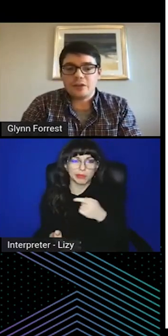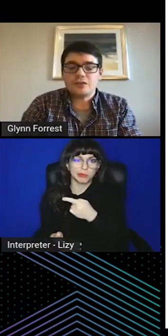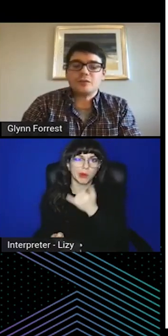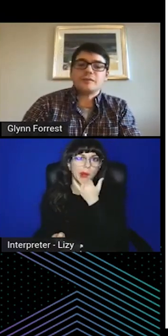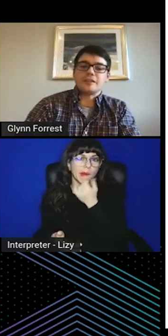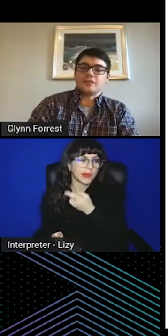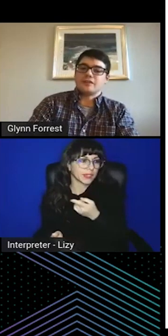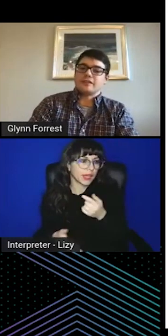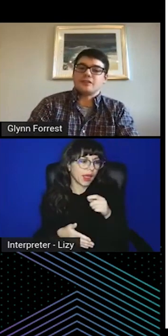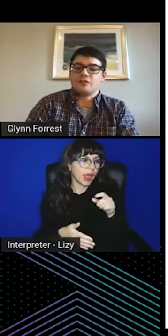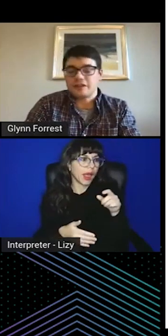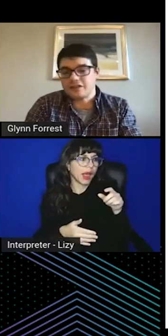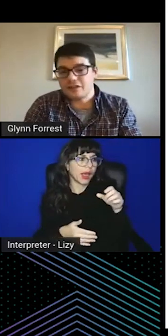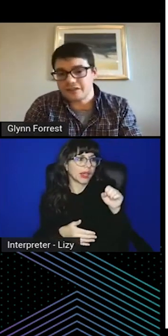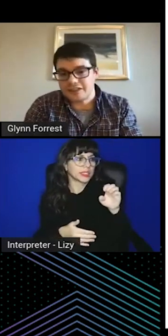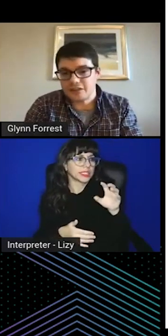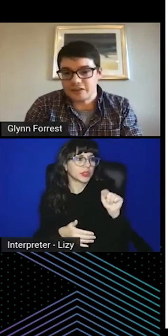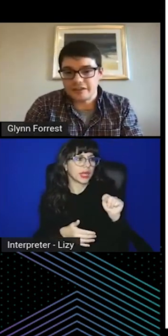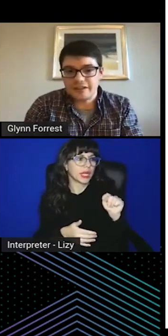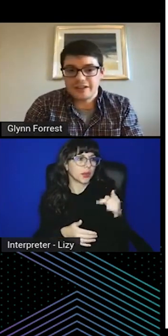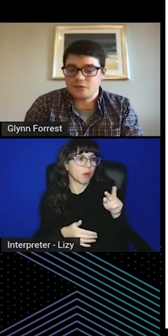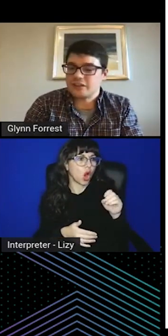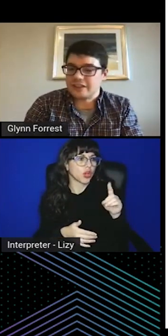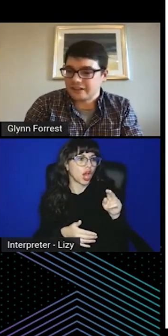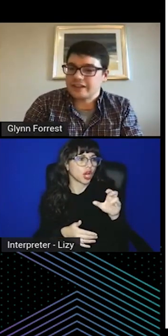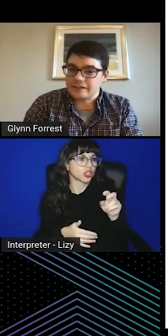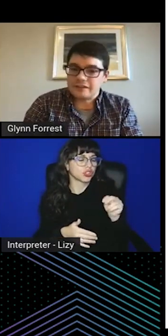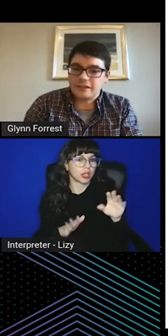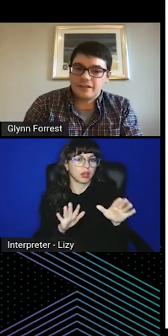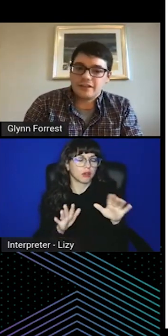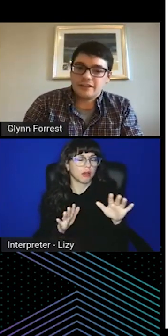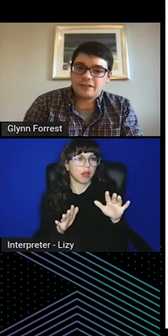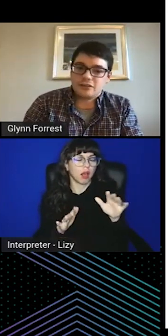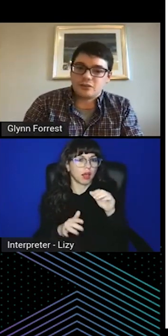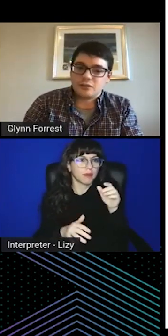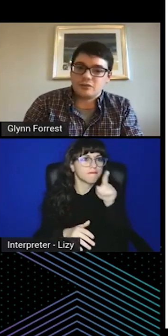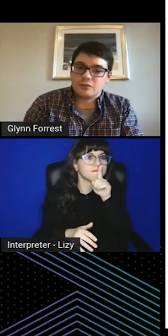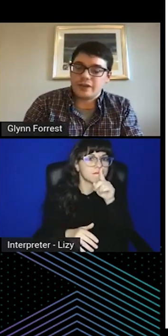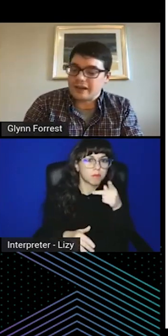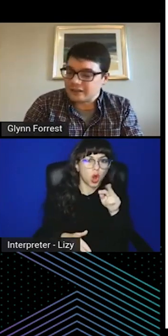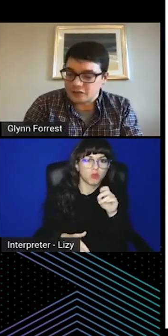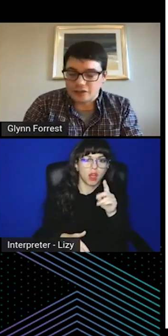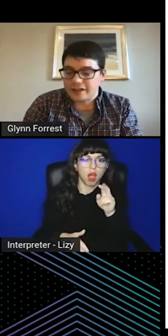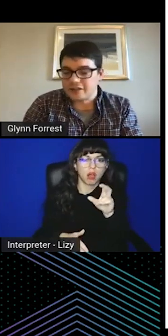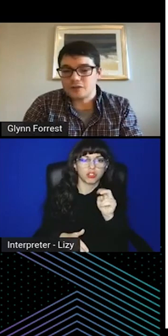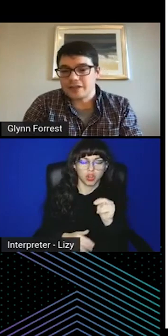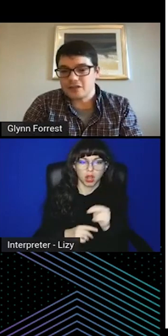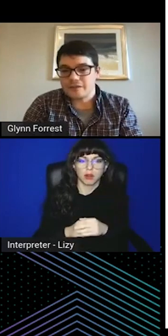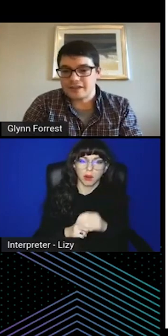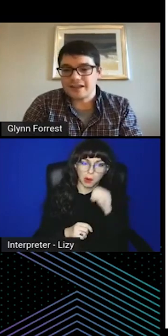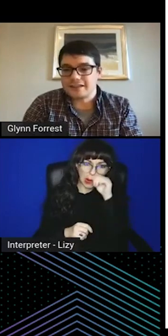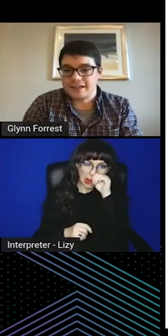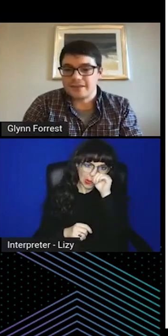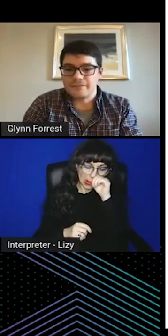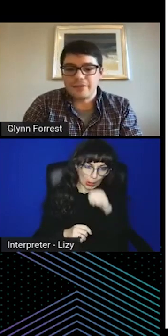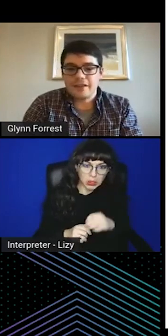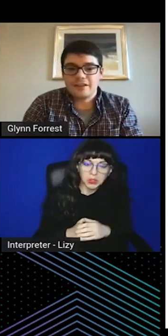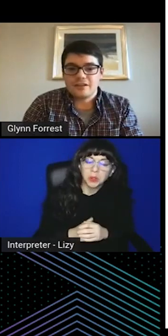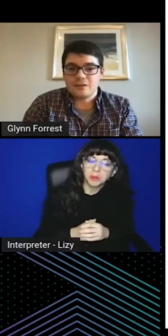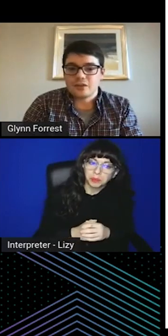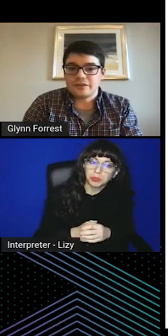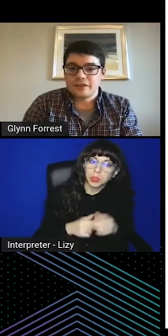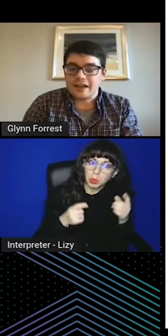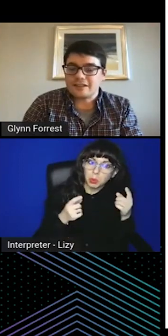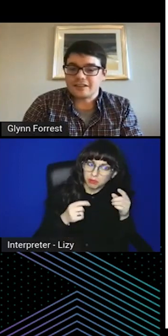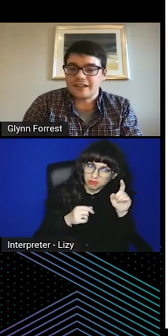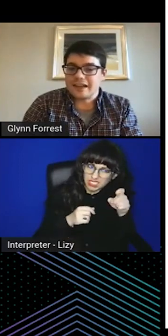And we also want to make sure that the structure of the secret is really clear. So when Alice tried her Nomad job the second time, she